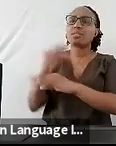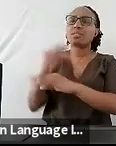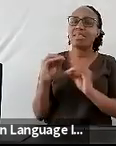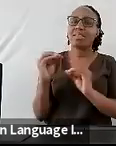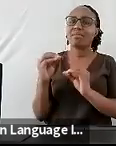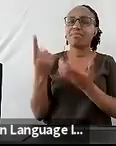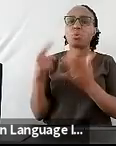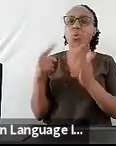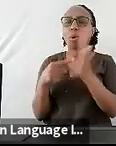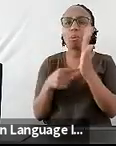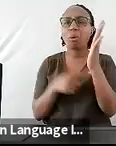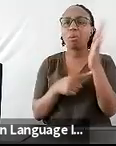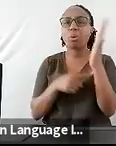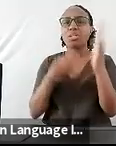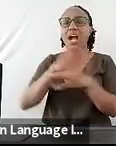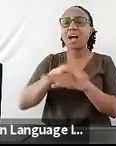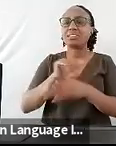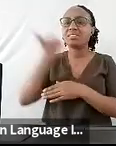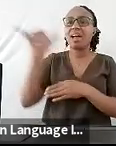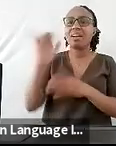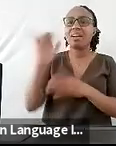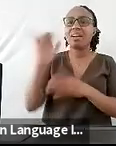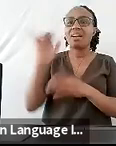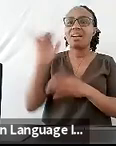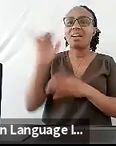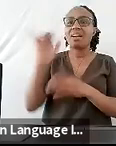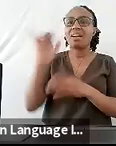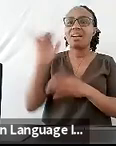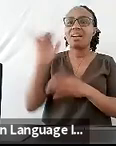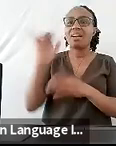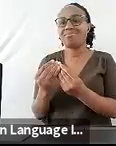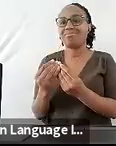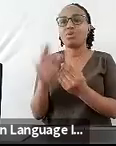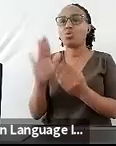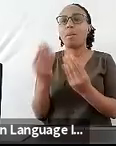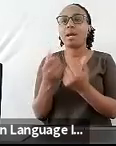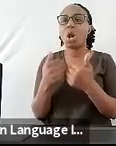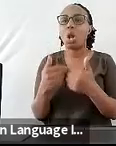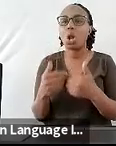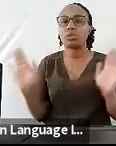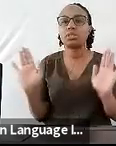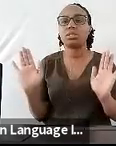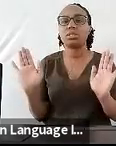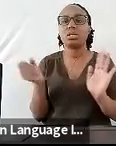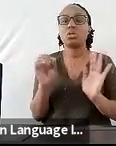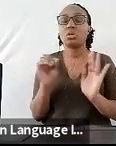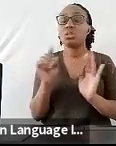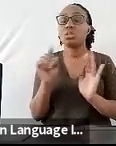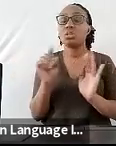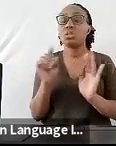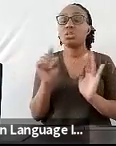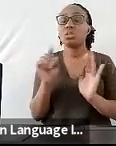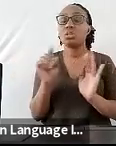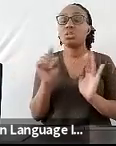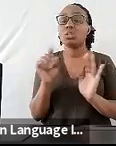easier. No, your money is gone. And that's the money, that's not even the money that you spend getting to the embassy, the money that